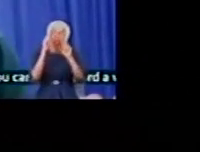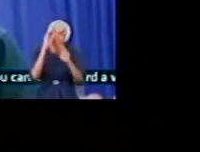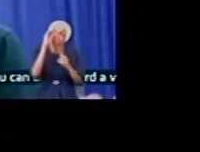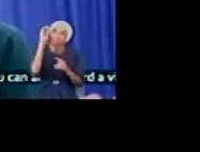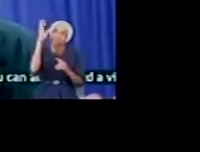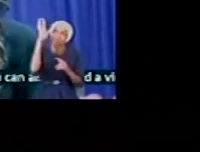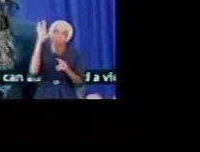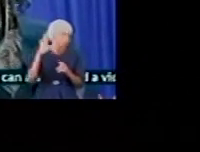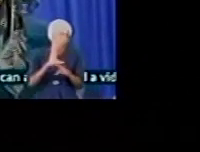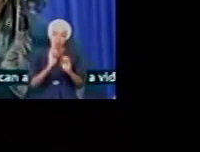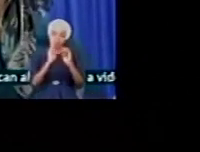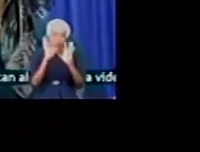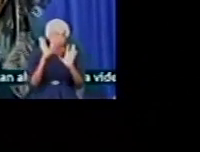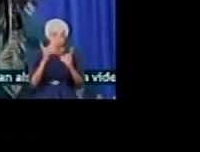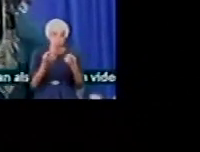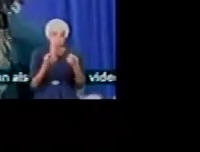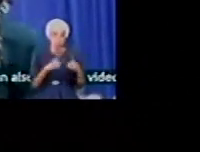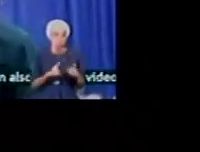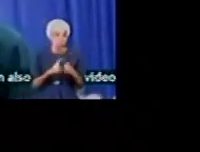testimony,